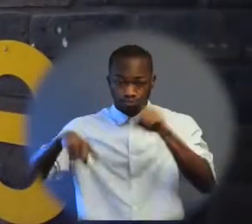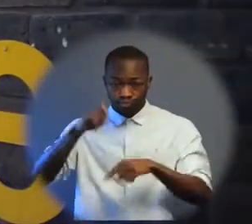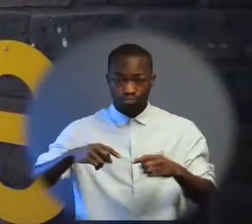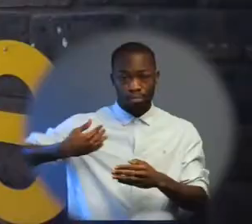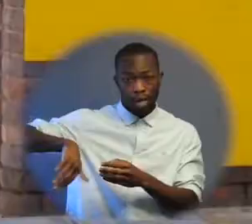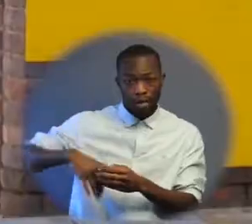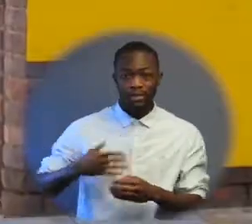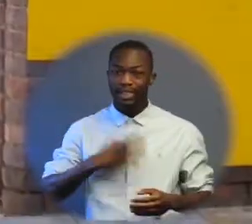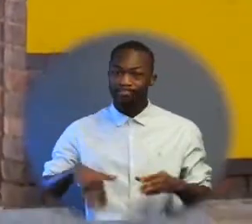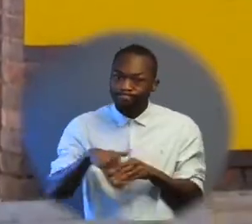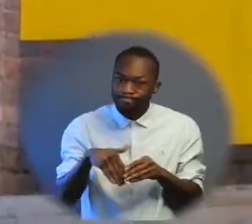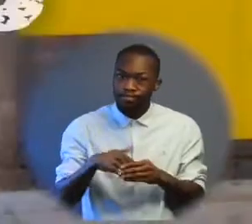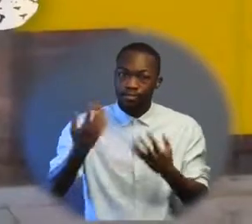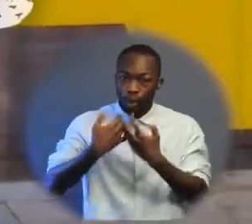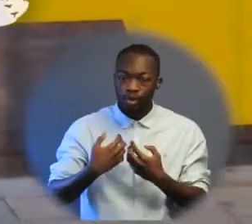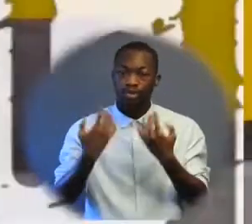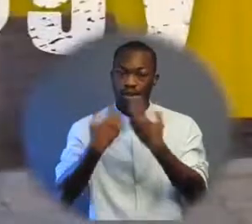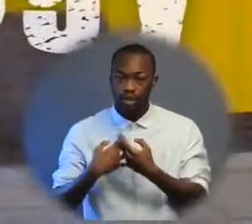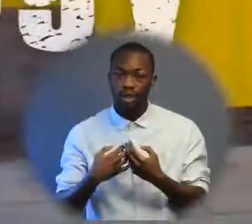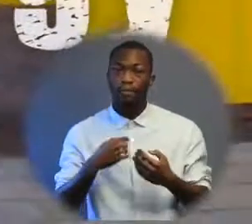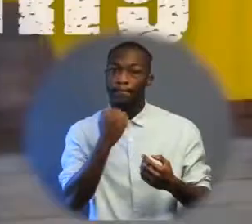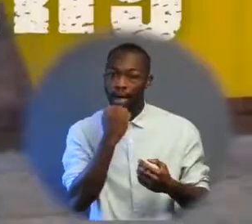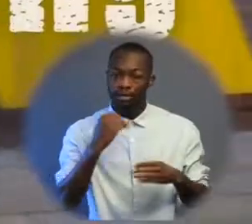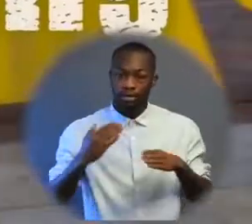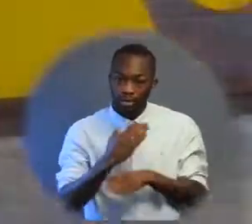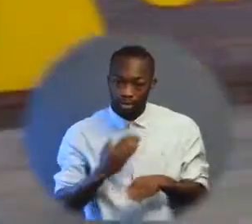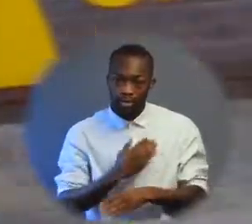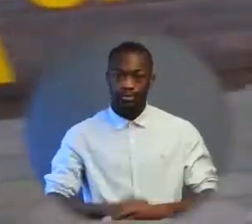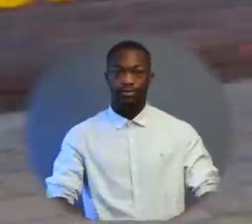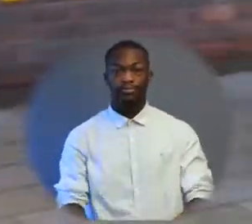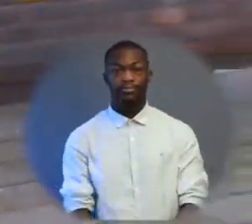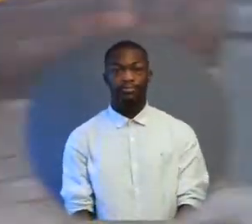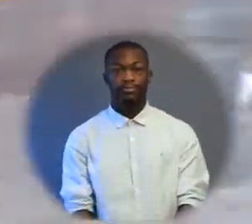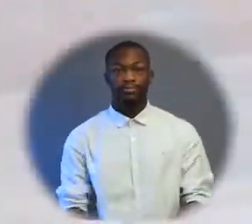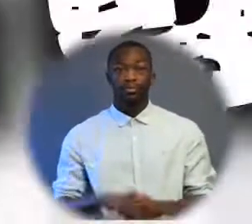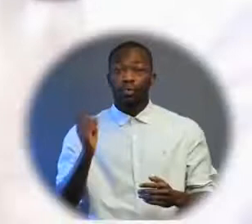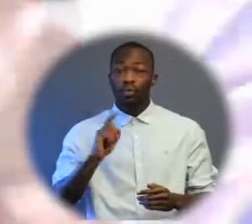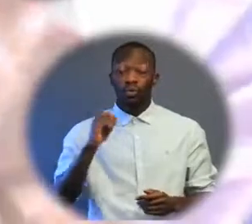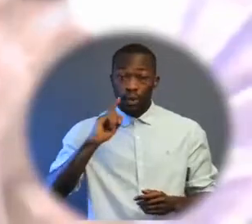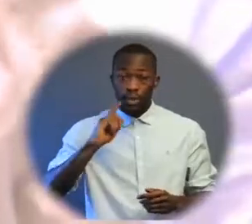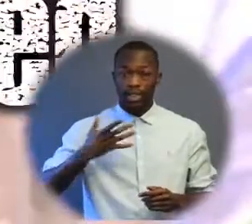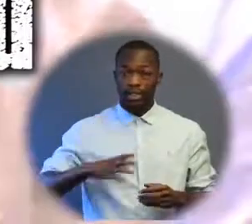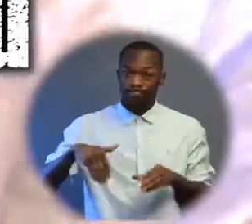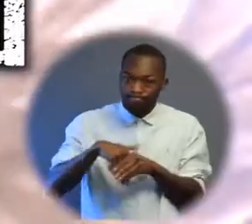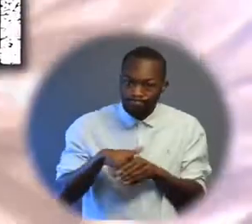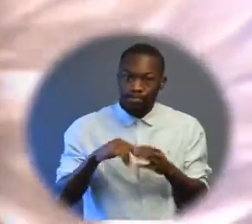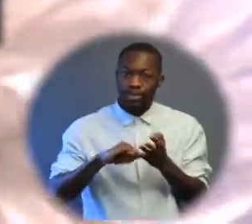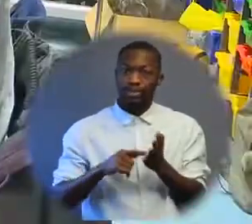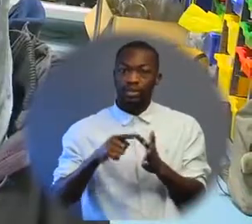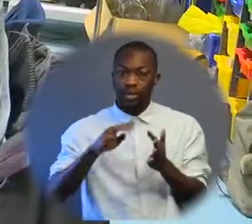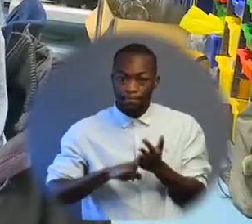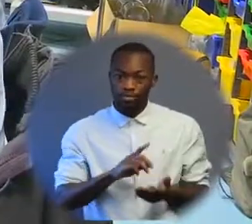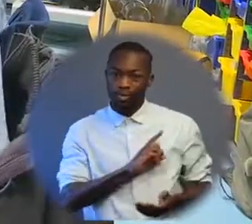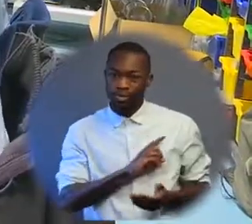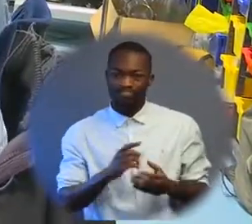diverse backgrounds are underrepresented in science, technology, engineering and maths careers. Women are consistently underrepresented